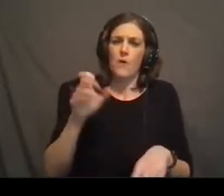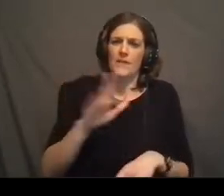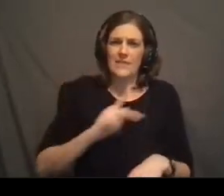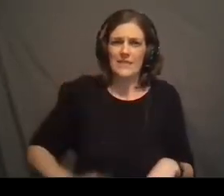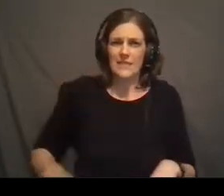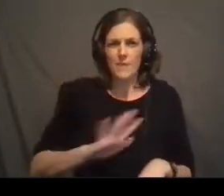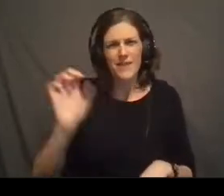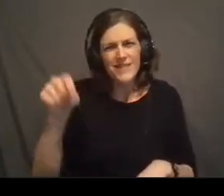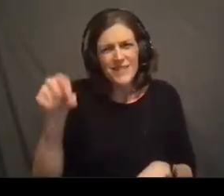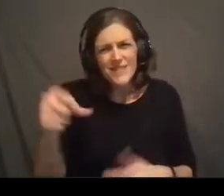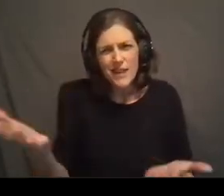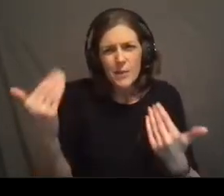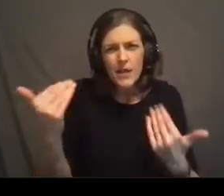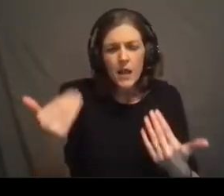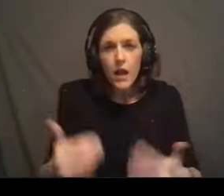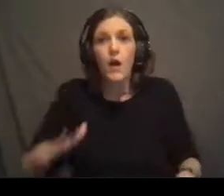Yes, come in.